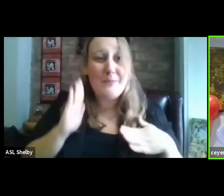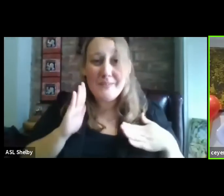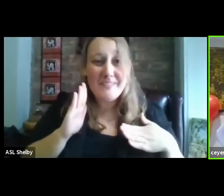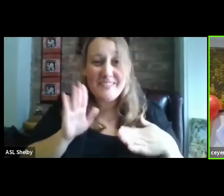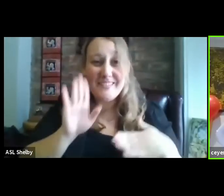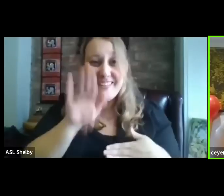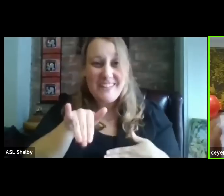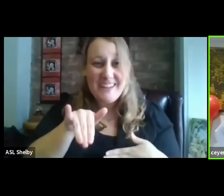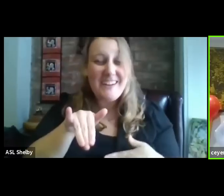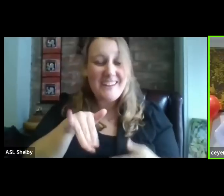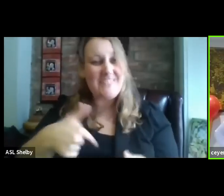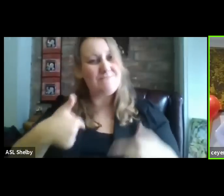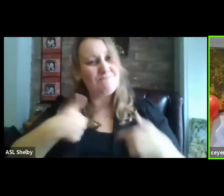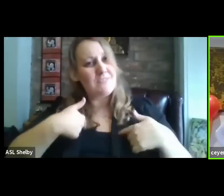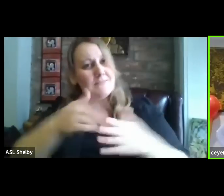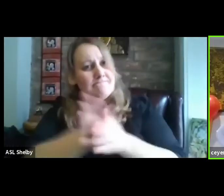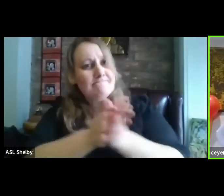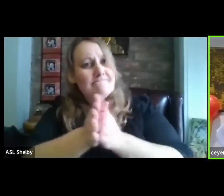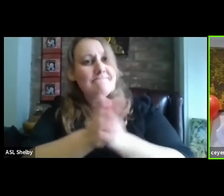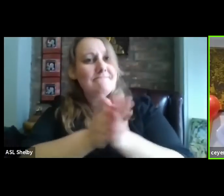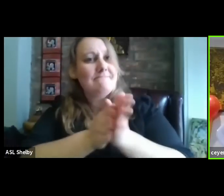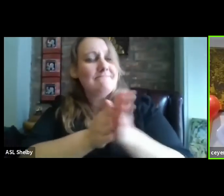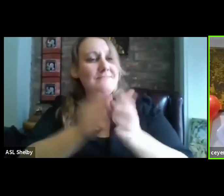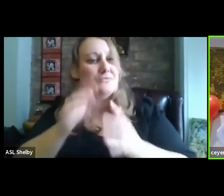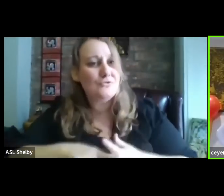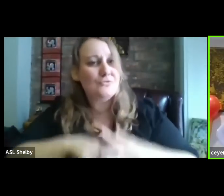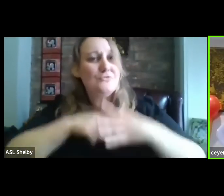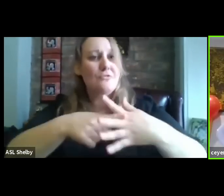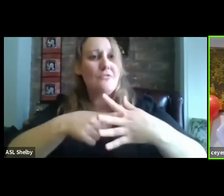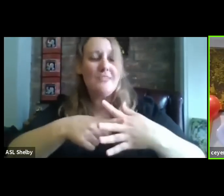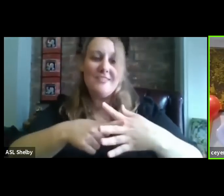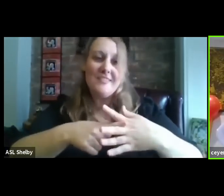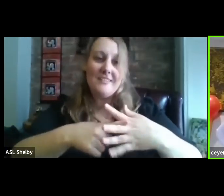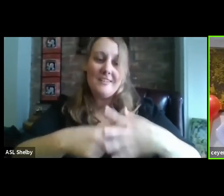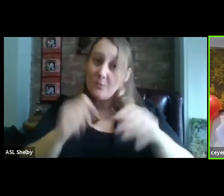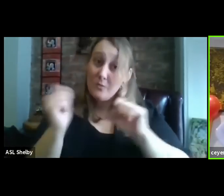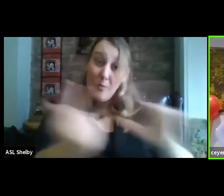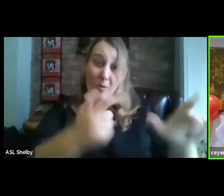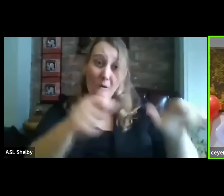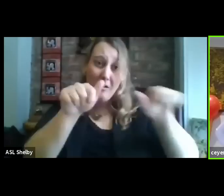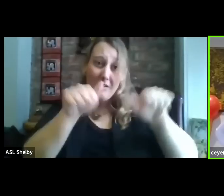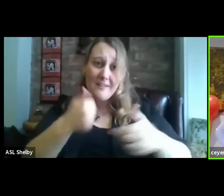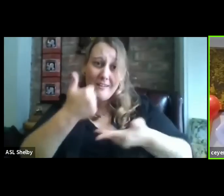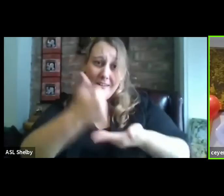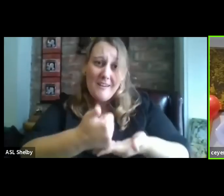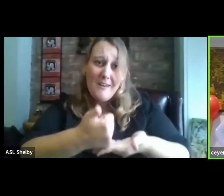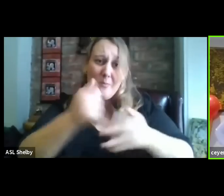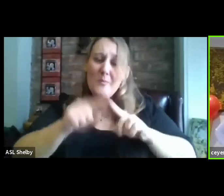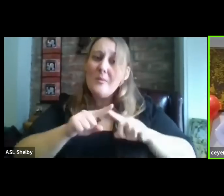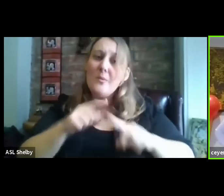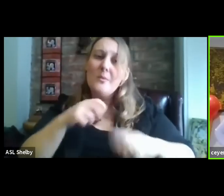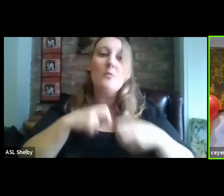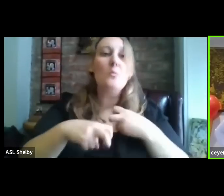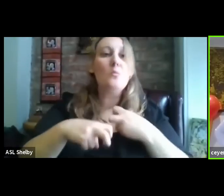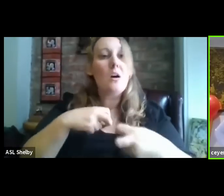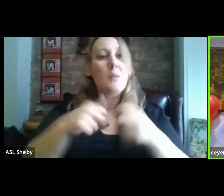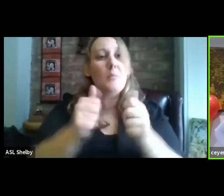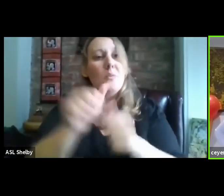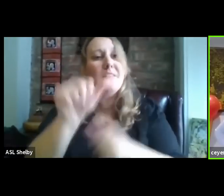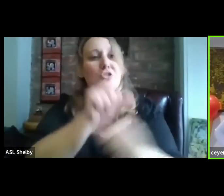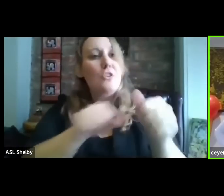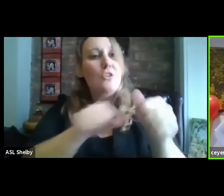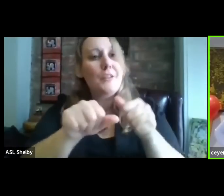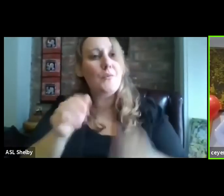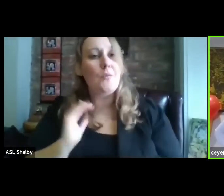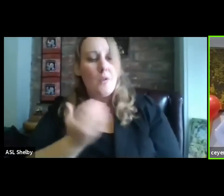care of sex workers. We can all do that. But we're having such a problem organizing with each other. We're mad at this